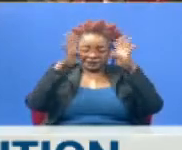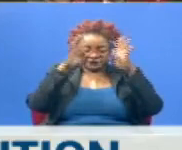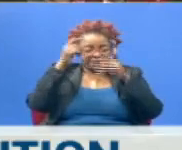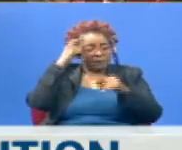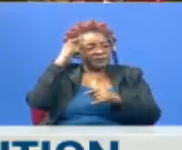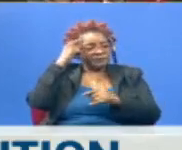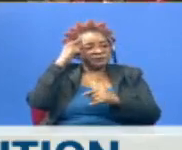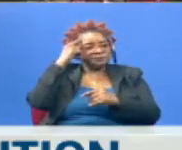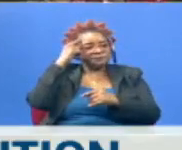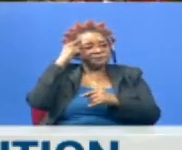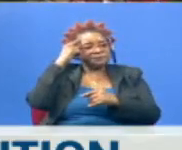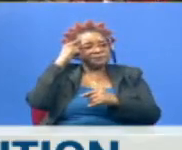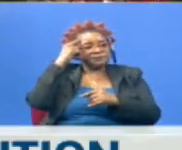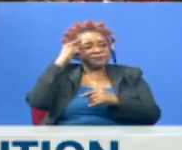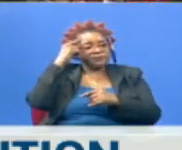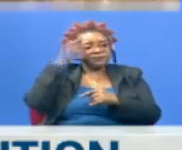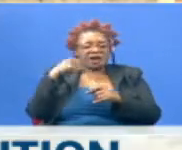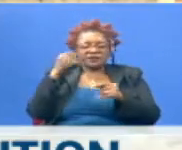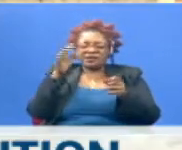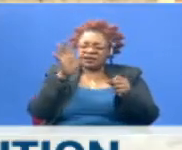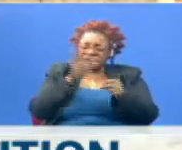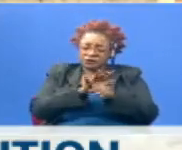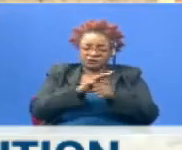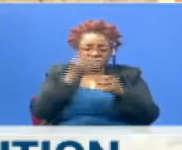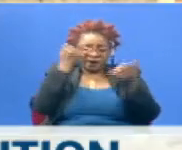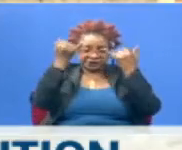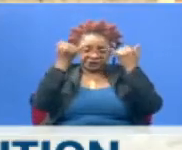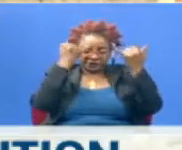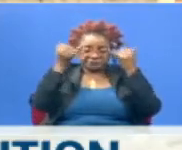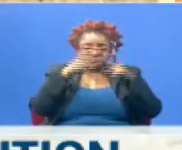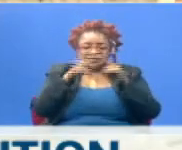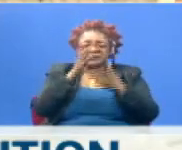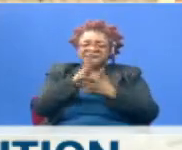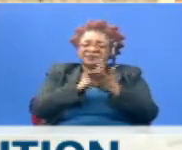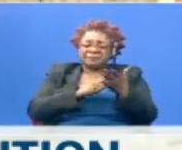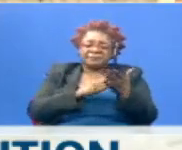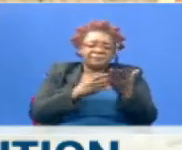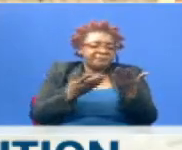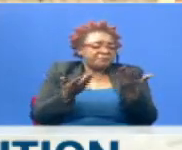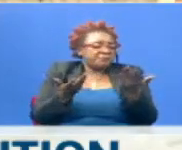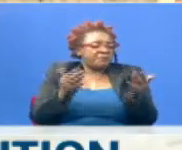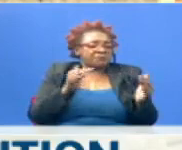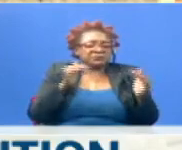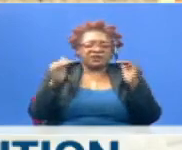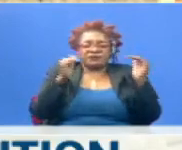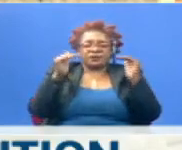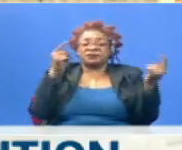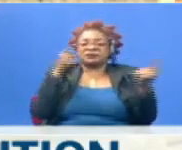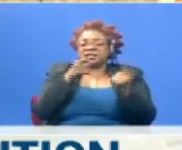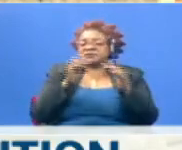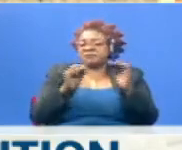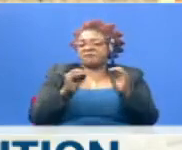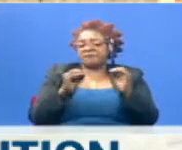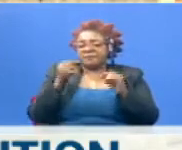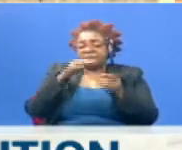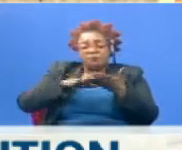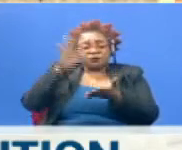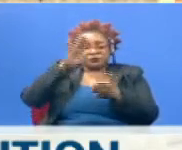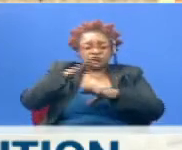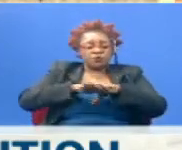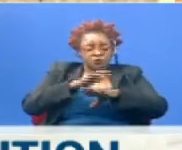Science Congress, tulikuwa a lot of ideas, but some of them has defeated the target. Because most are very good